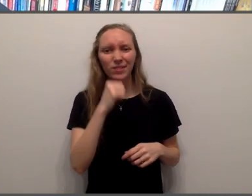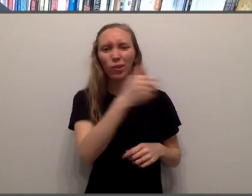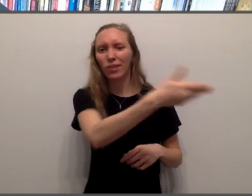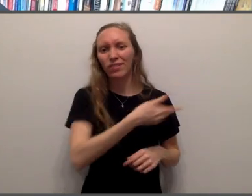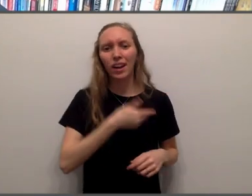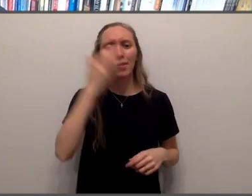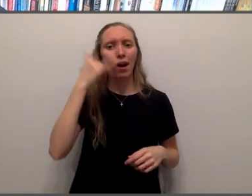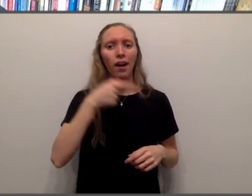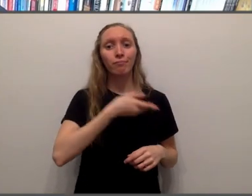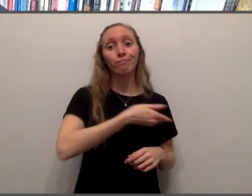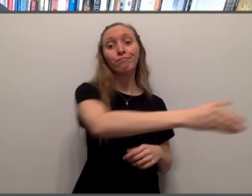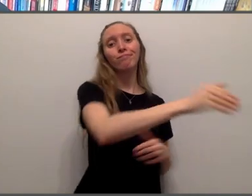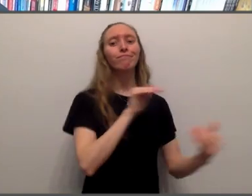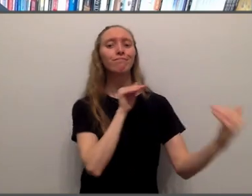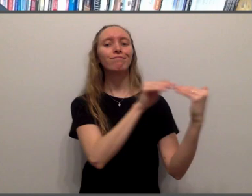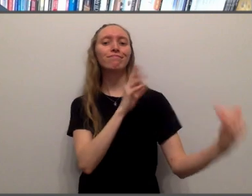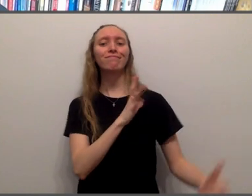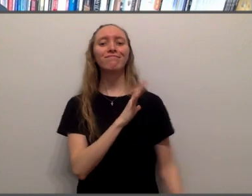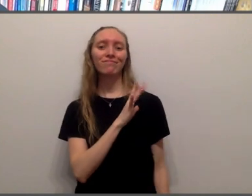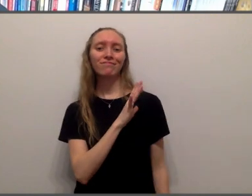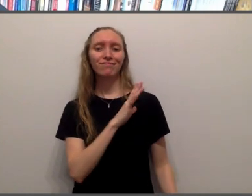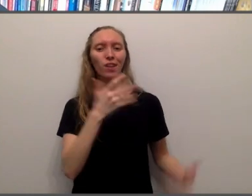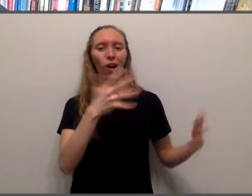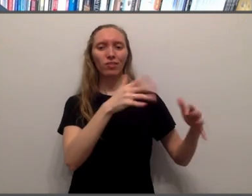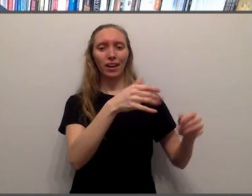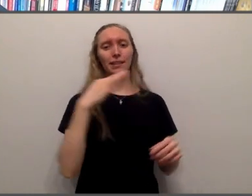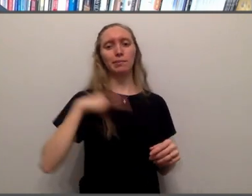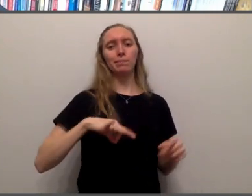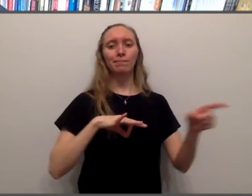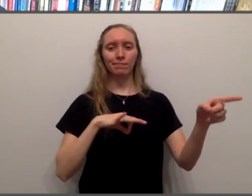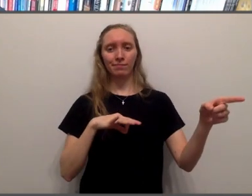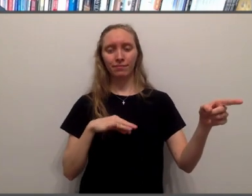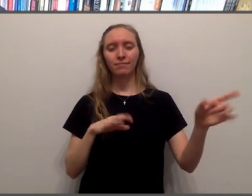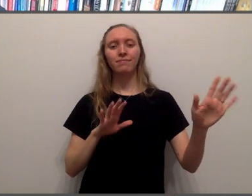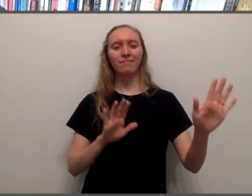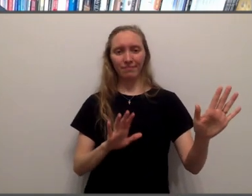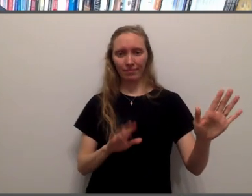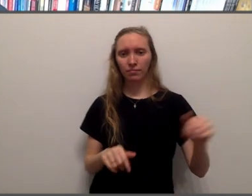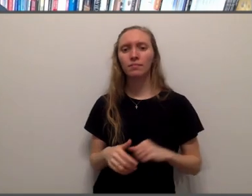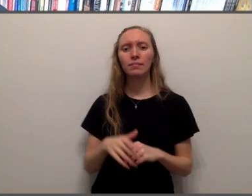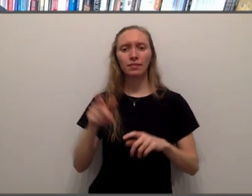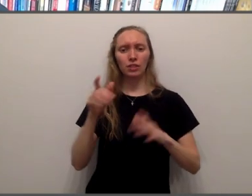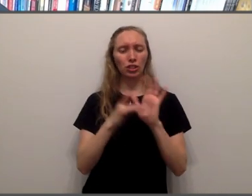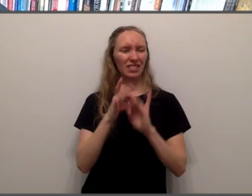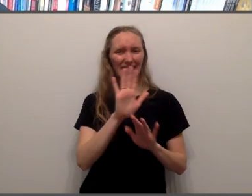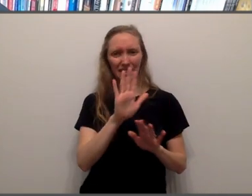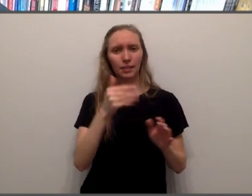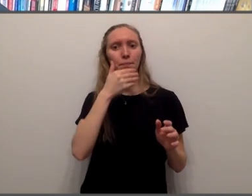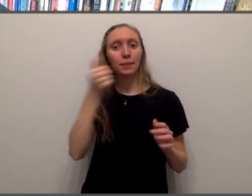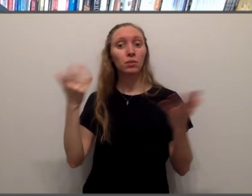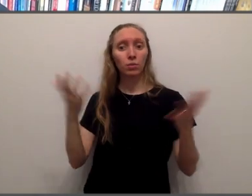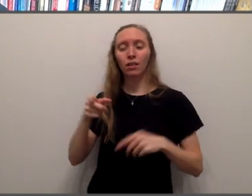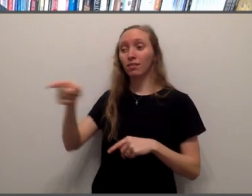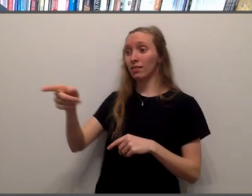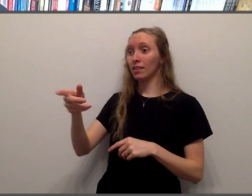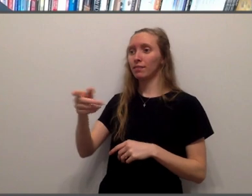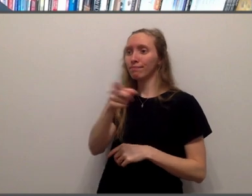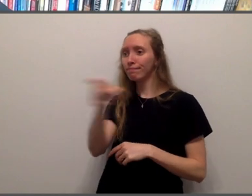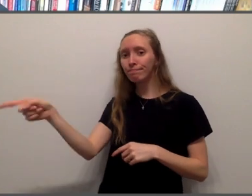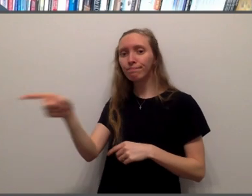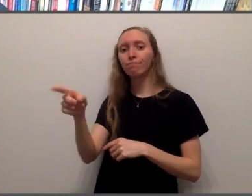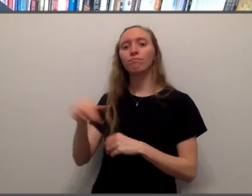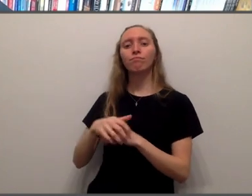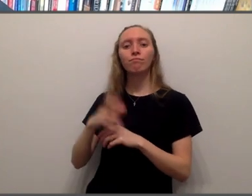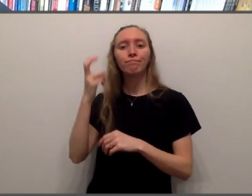he says, I want you to invite those persons who are lame or crippled or blind, those persons who